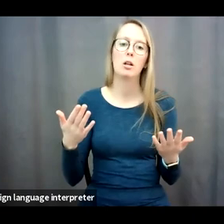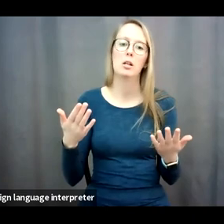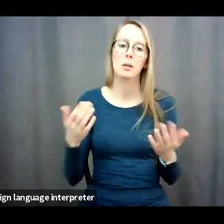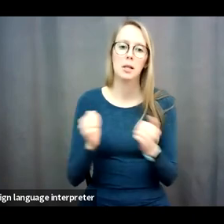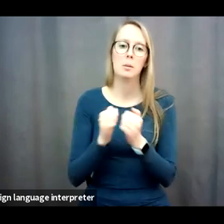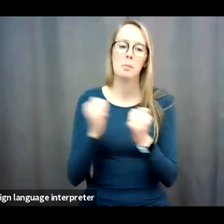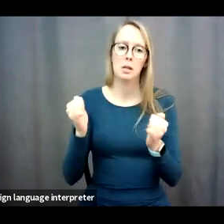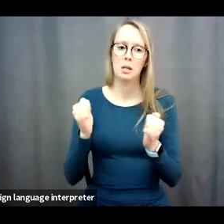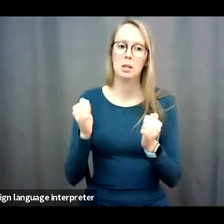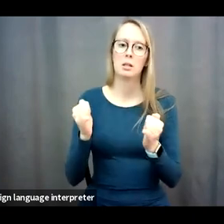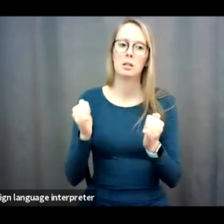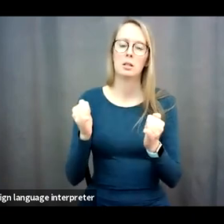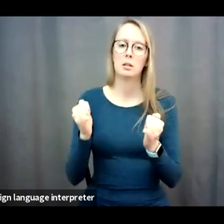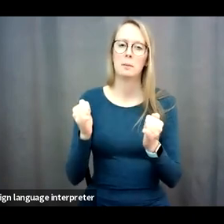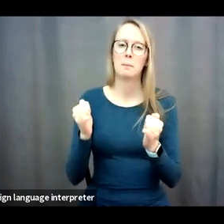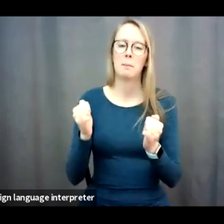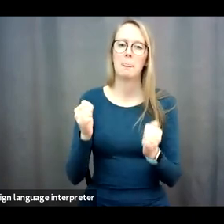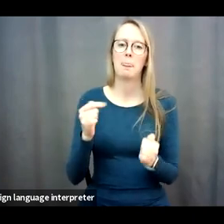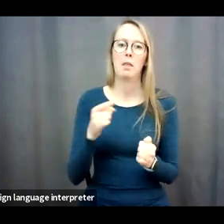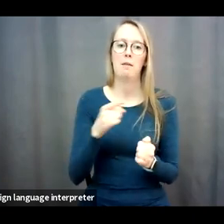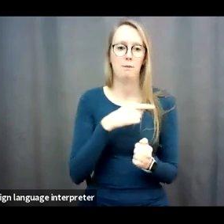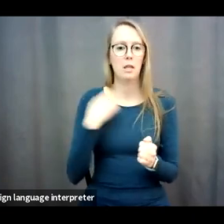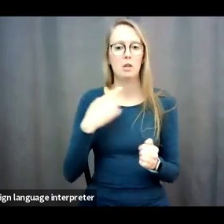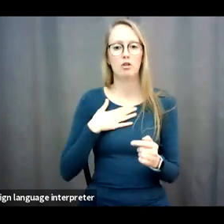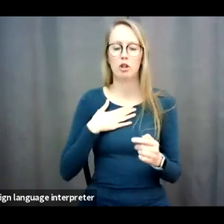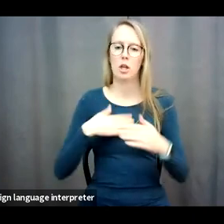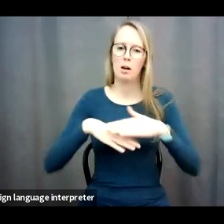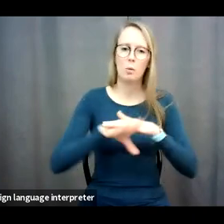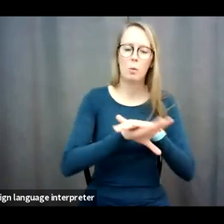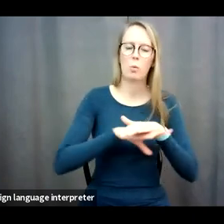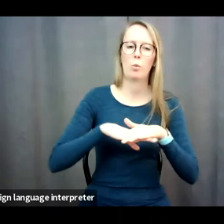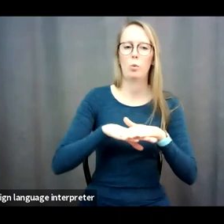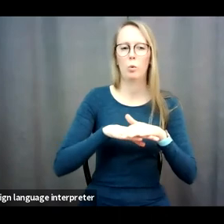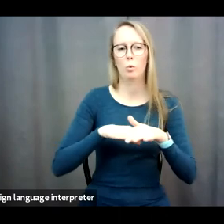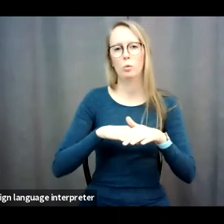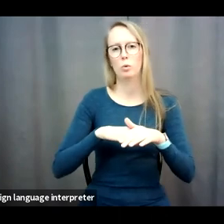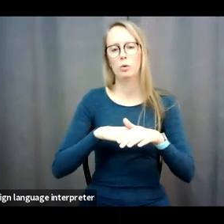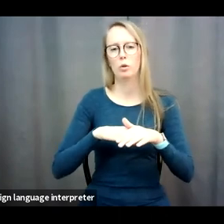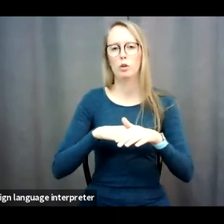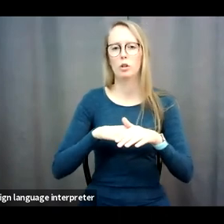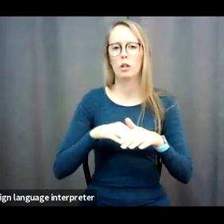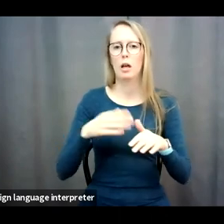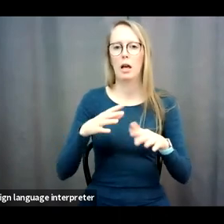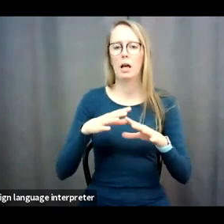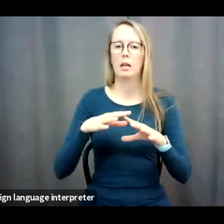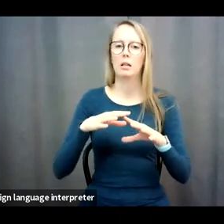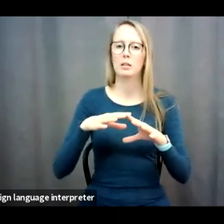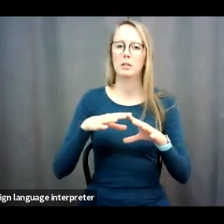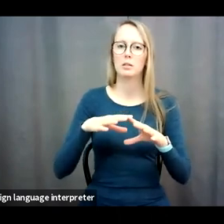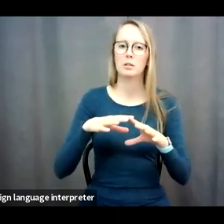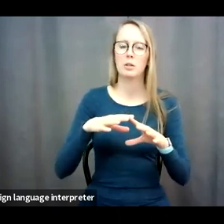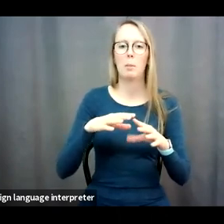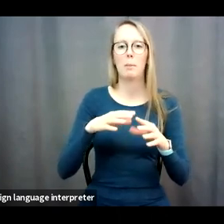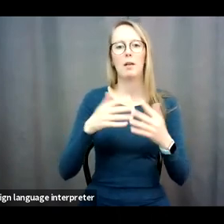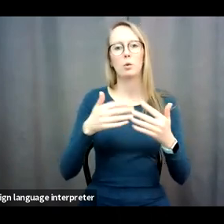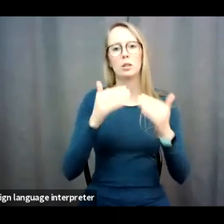but for us, it boils down to the overall saying of the disability movement, which